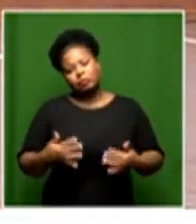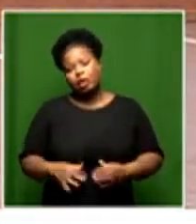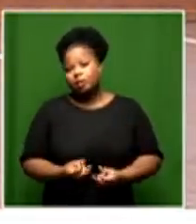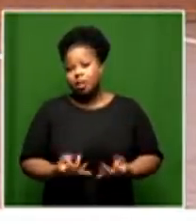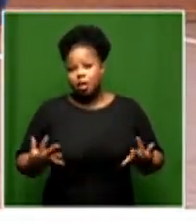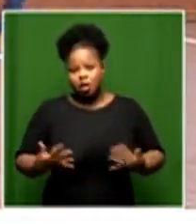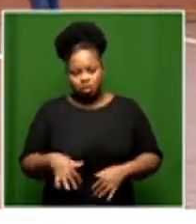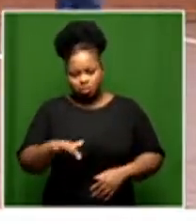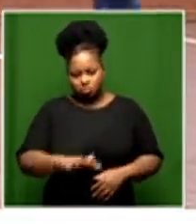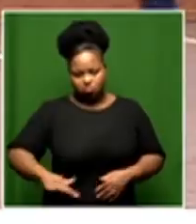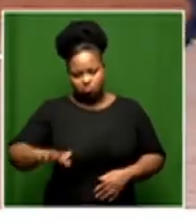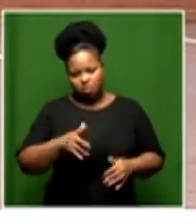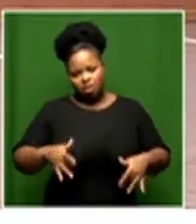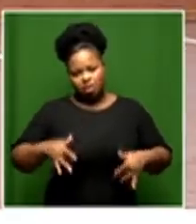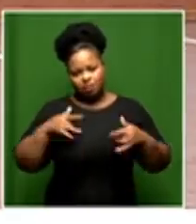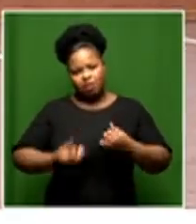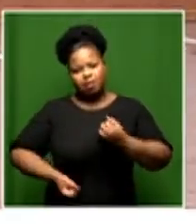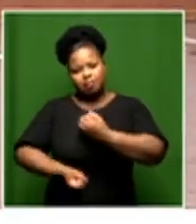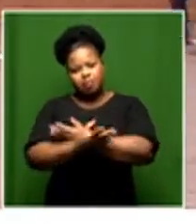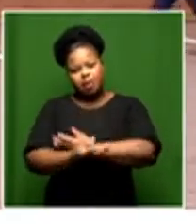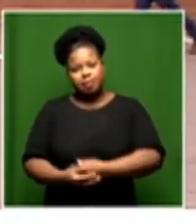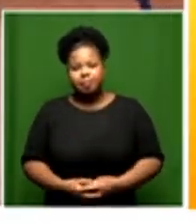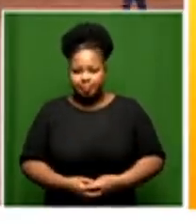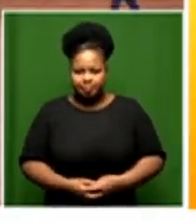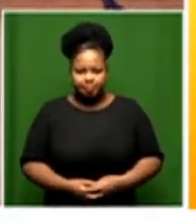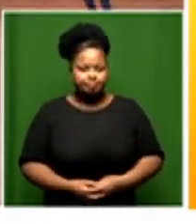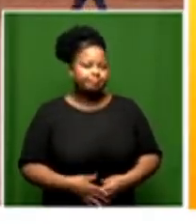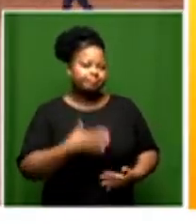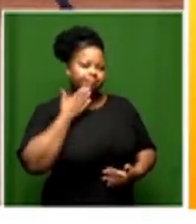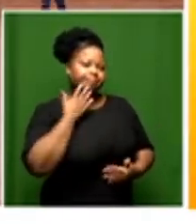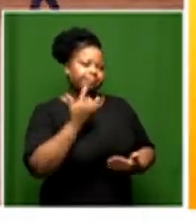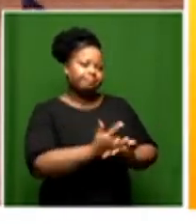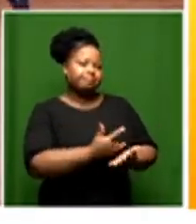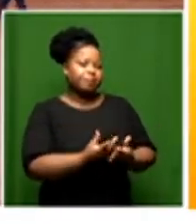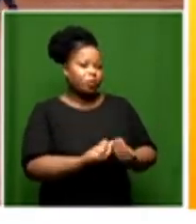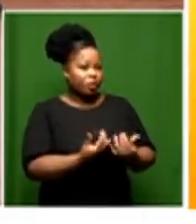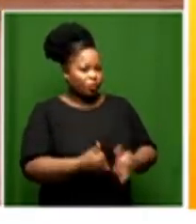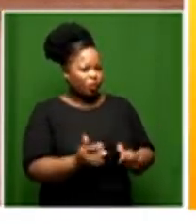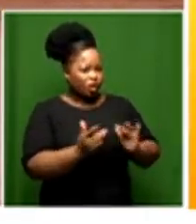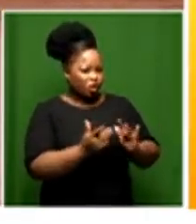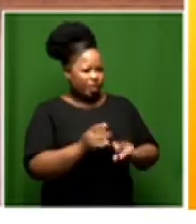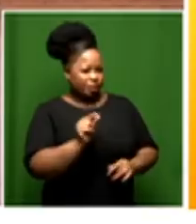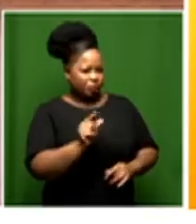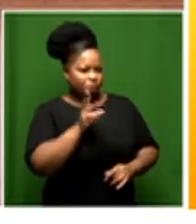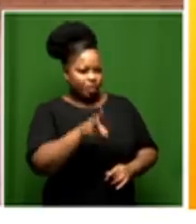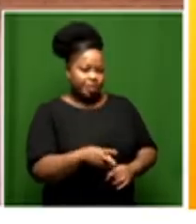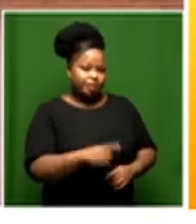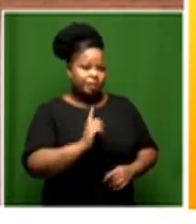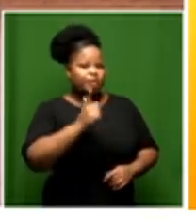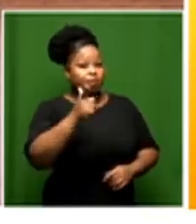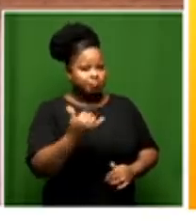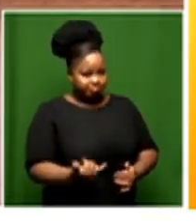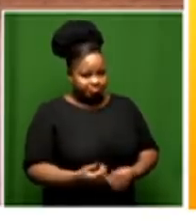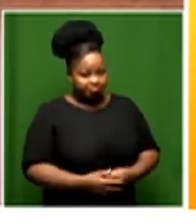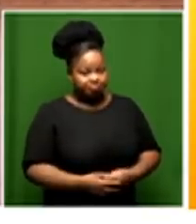here, Emalahleni in Mpumalanga. All right, Natasha, great chatting to you. We'll be touching base with you a little later on